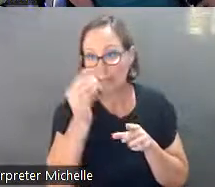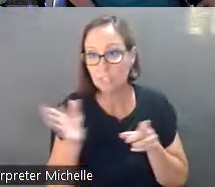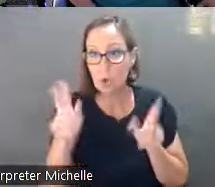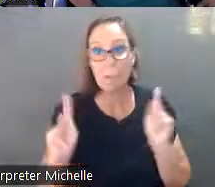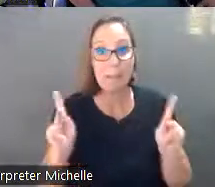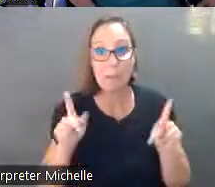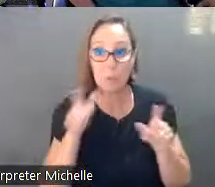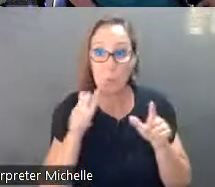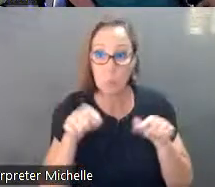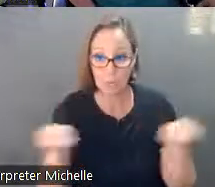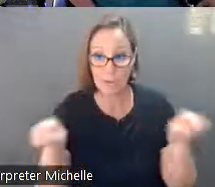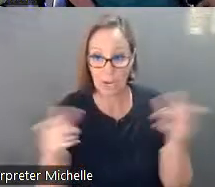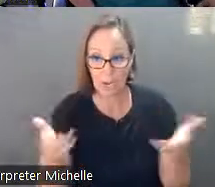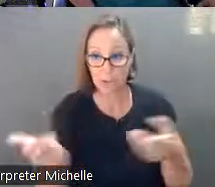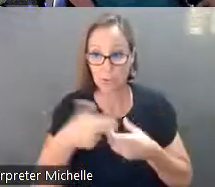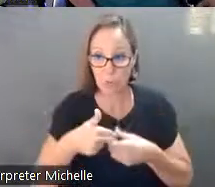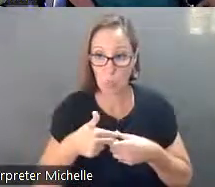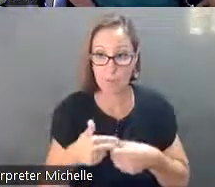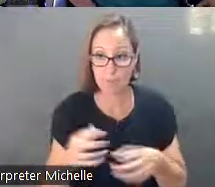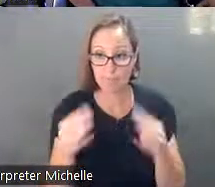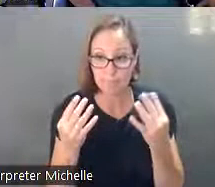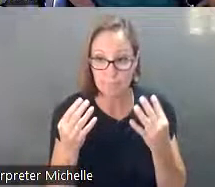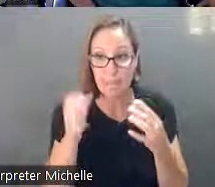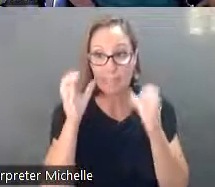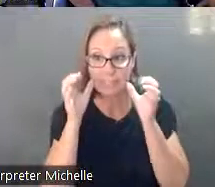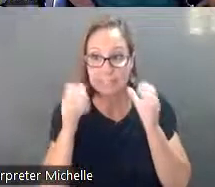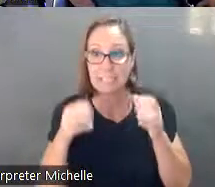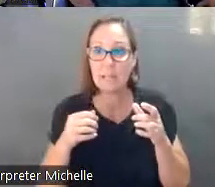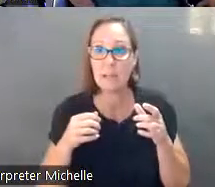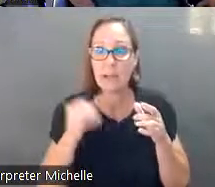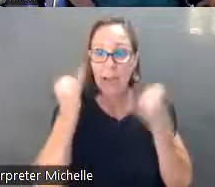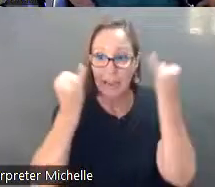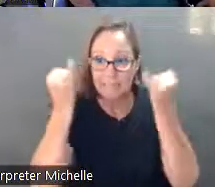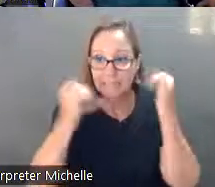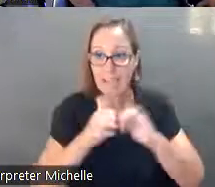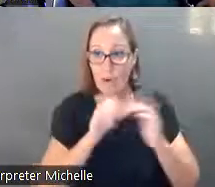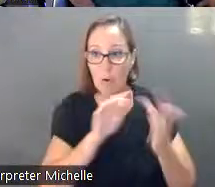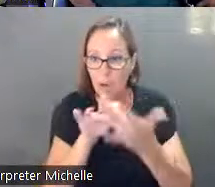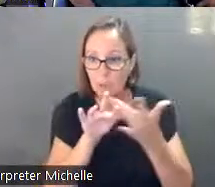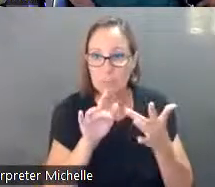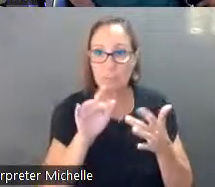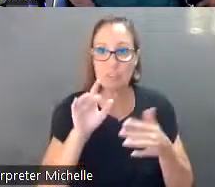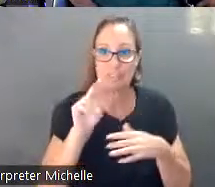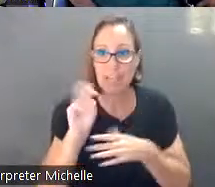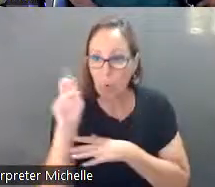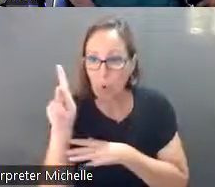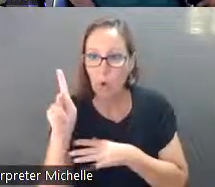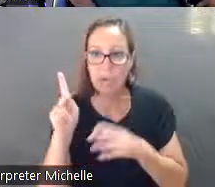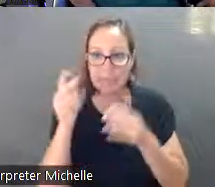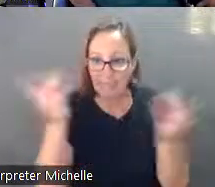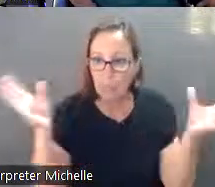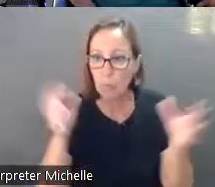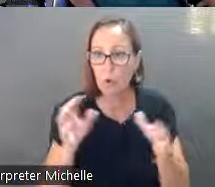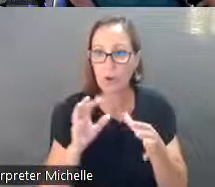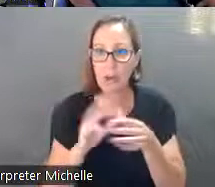attendees listening have ideas for ways that we can outreach and network, please feel free, let us